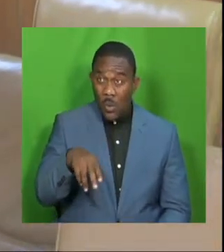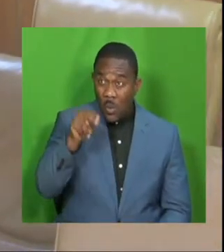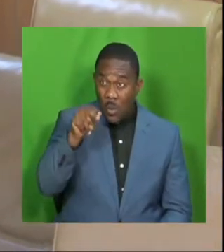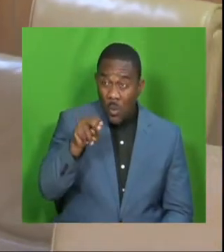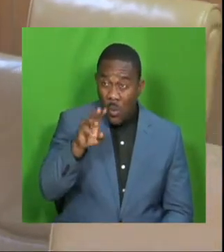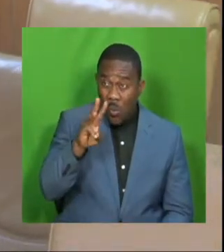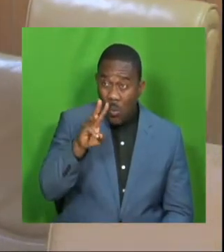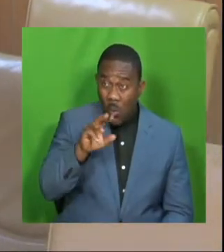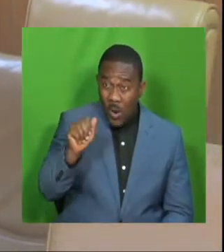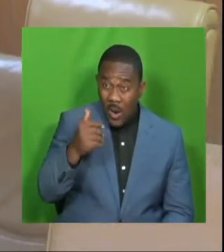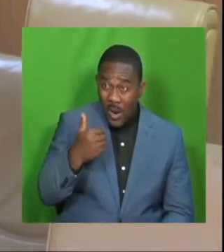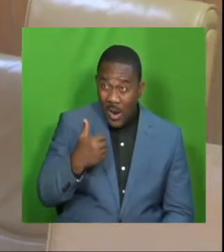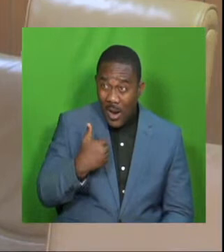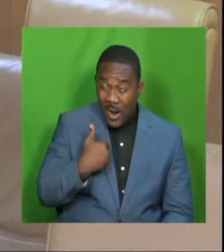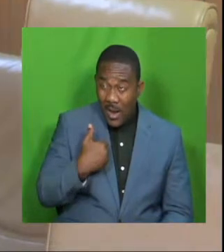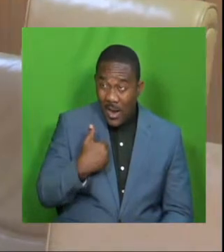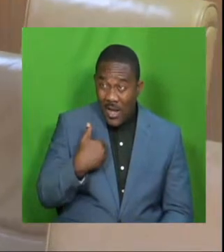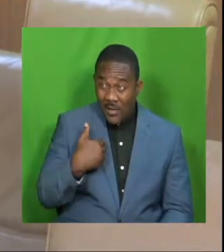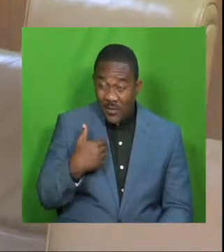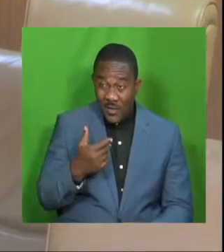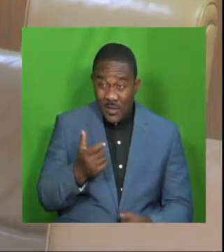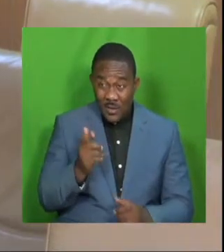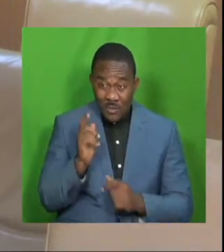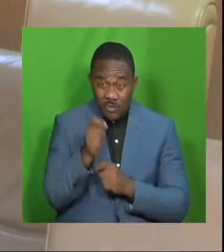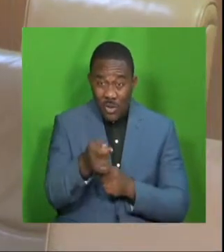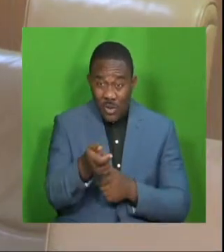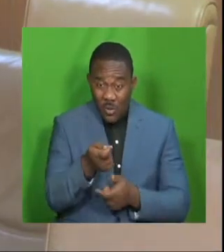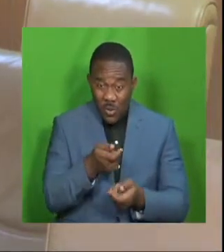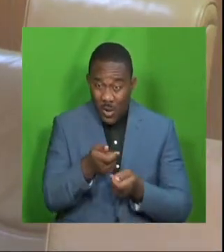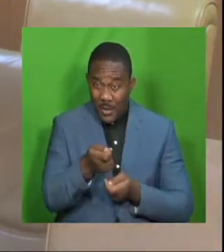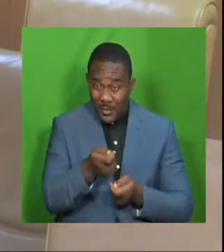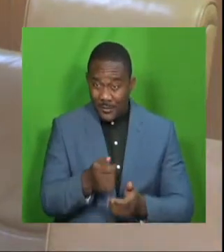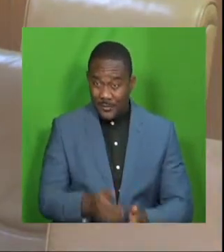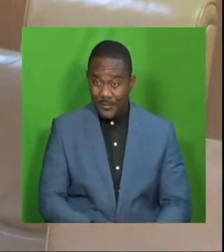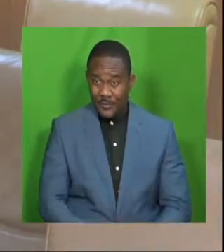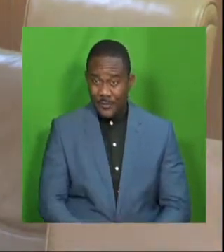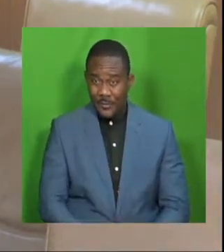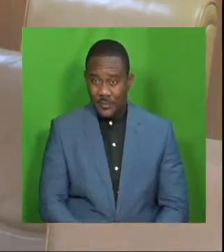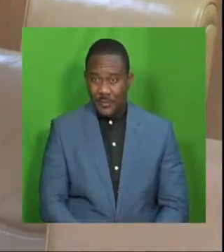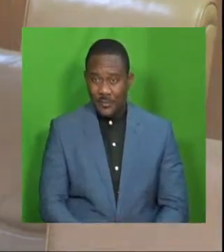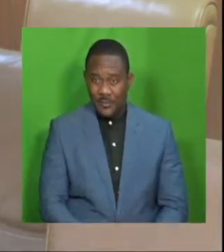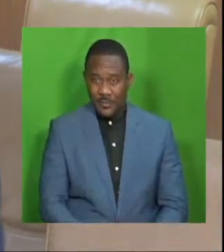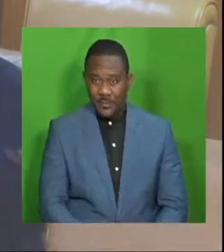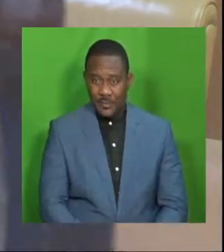Wa East? Yes, yes. And Very well. the Honorable Minister is very